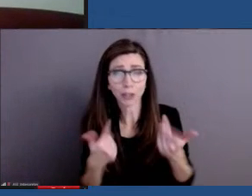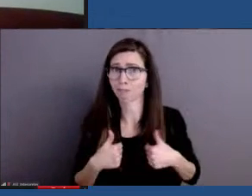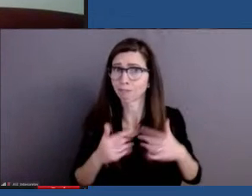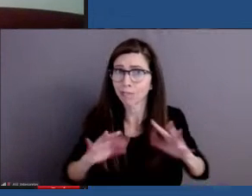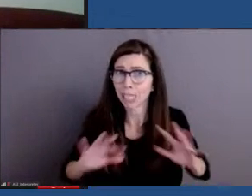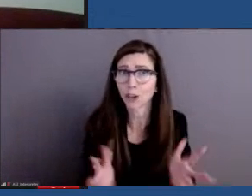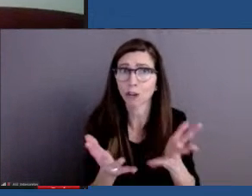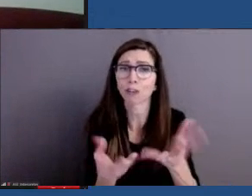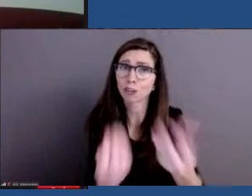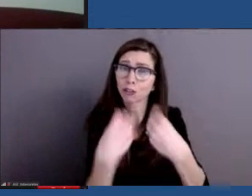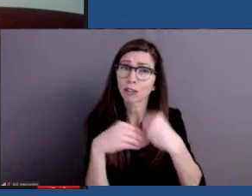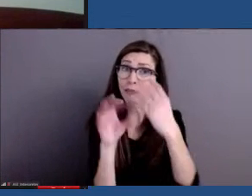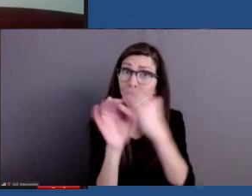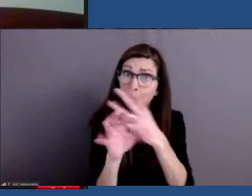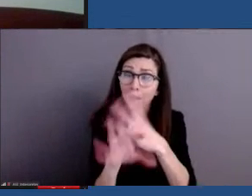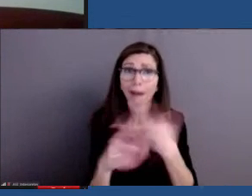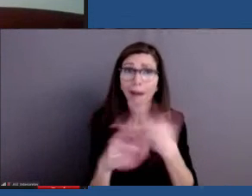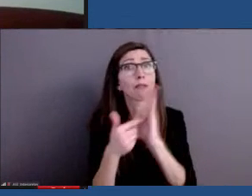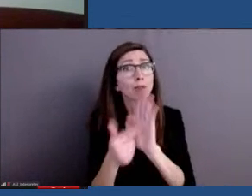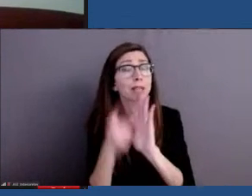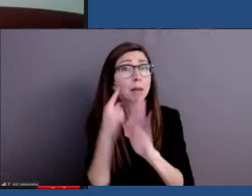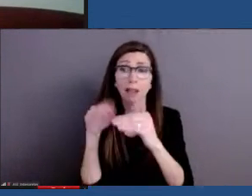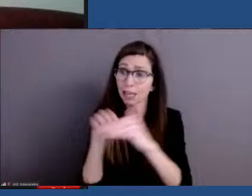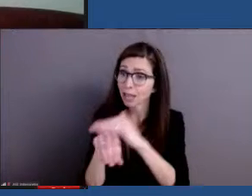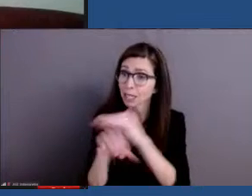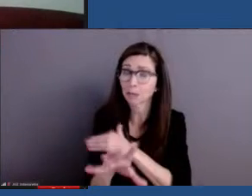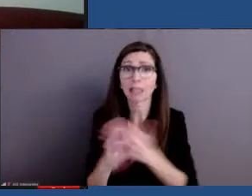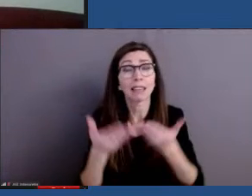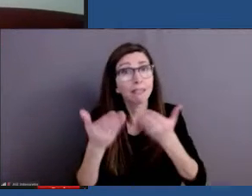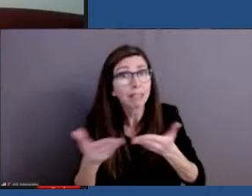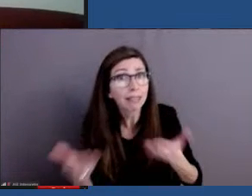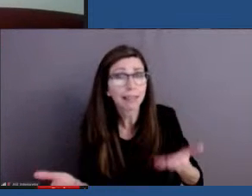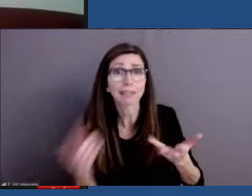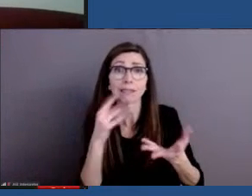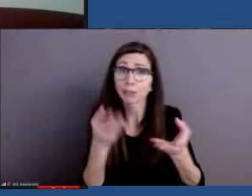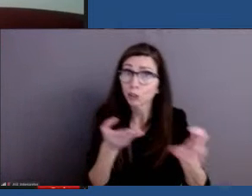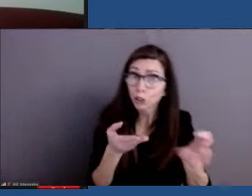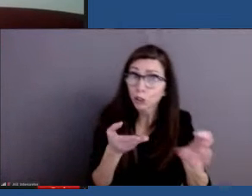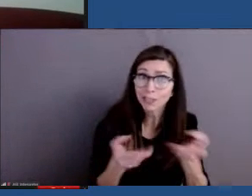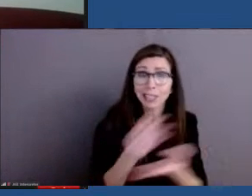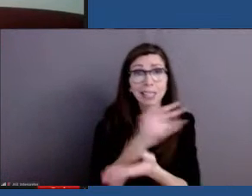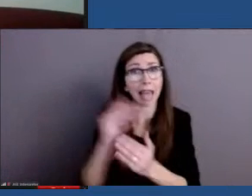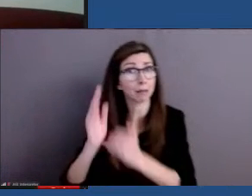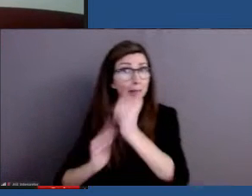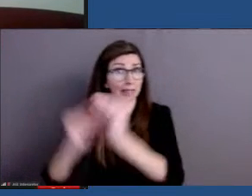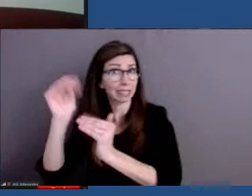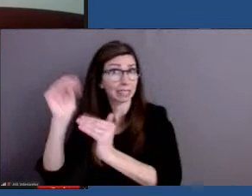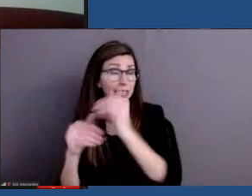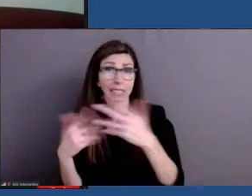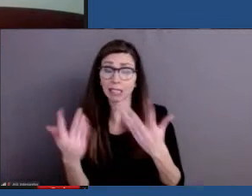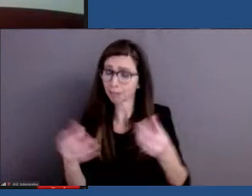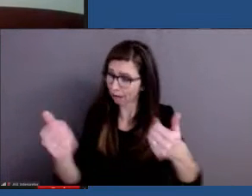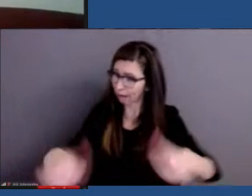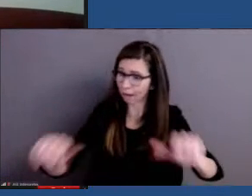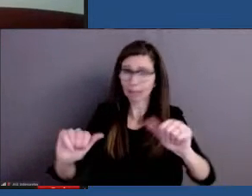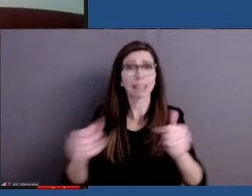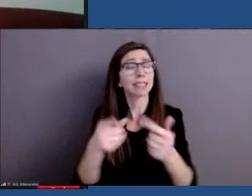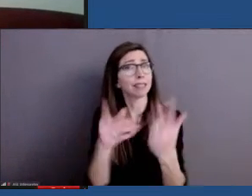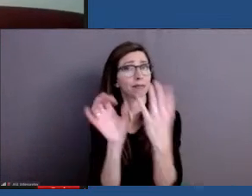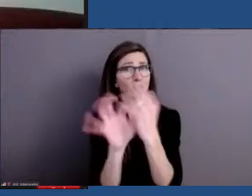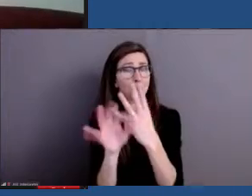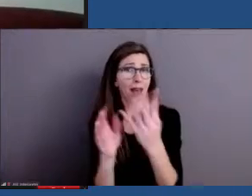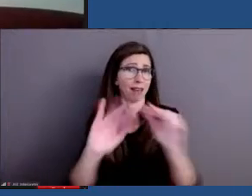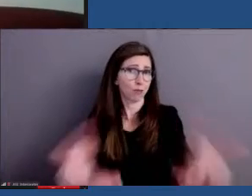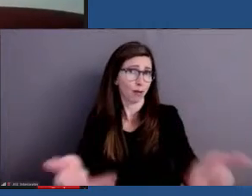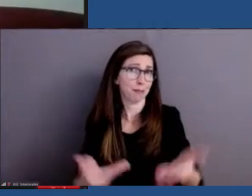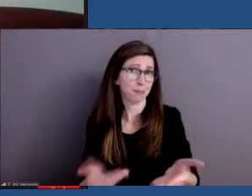the accessibility of goods, services, and facilities that you receive or use at the City of Ottawa. We welcome